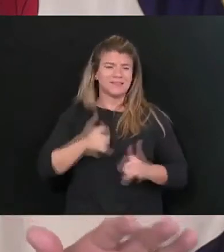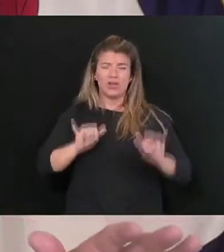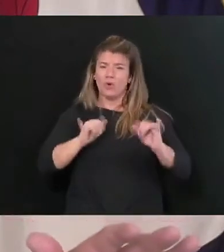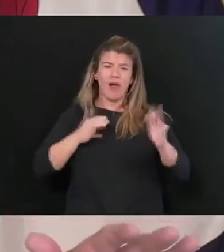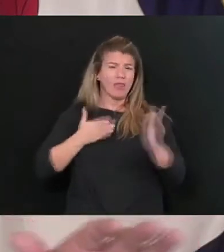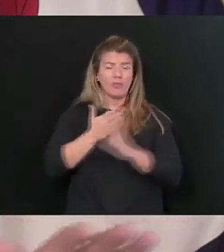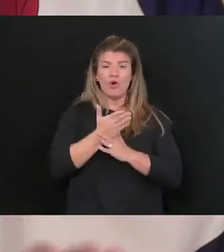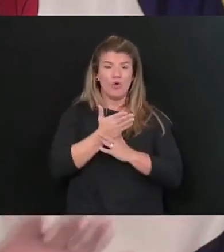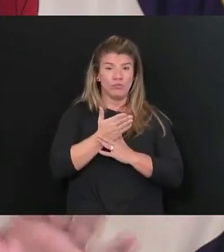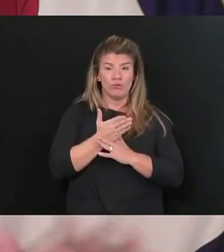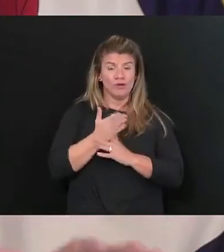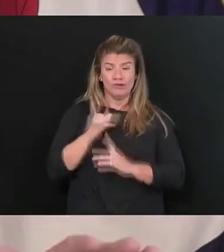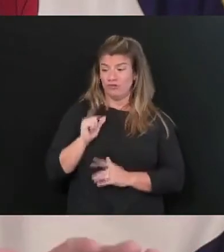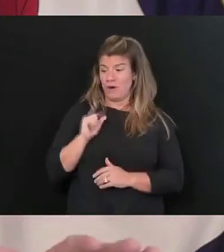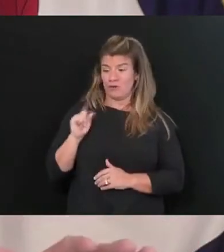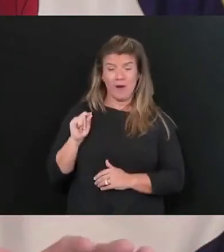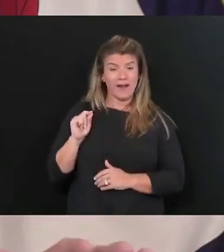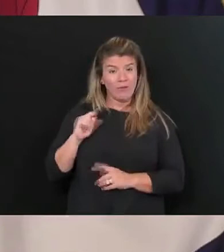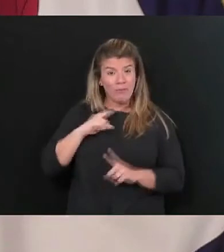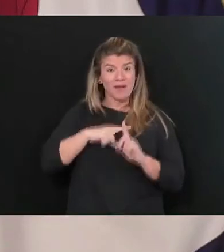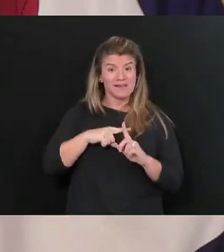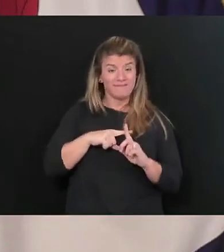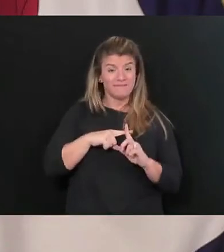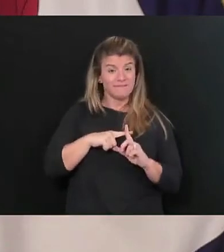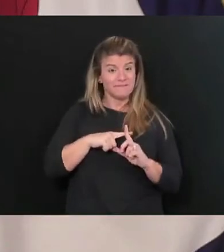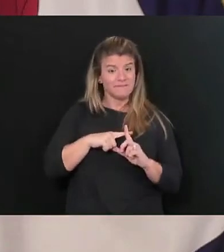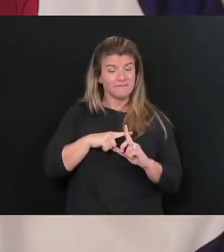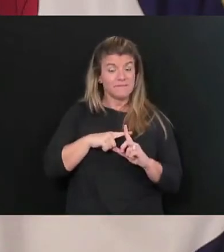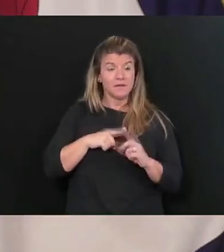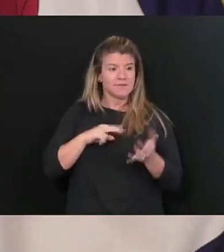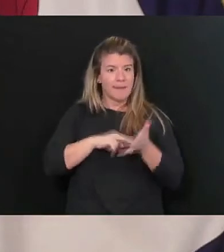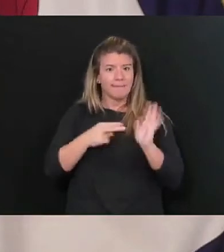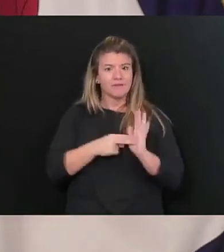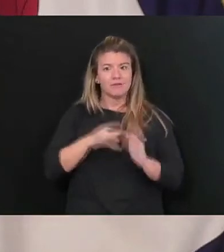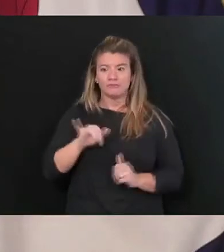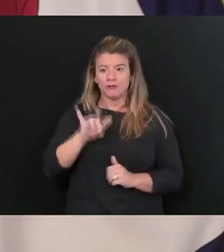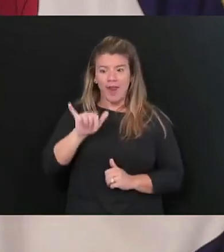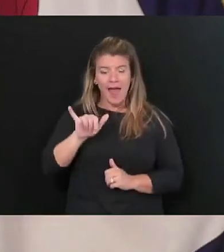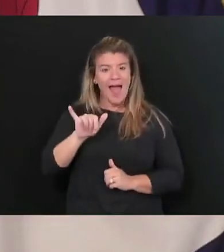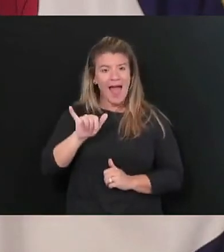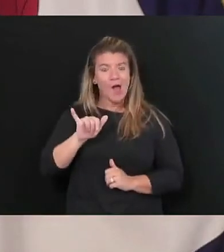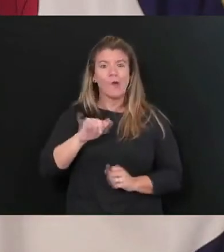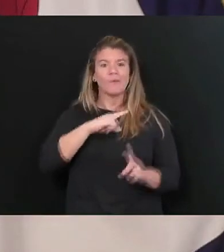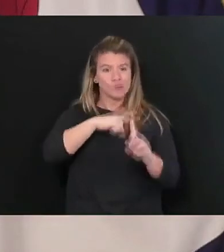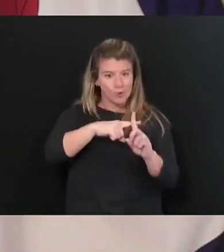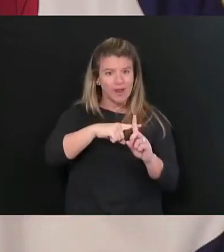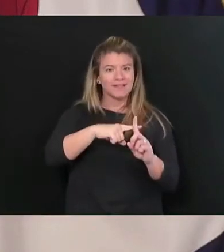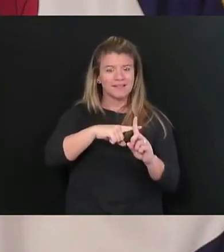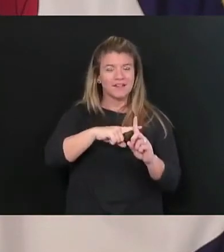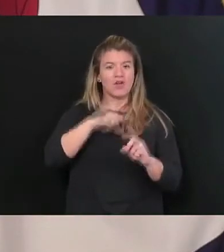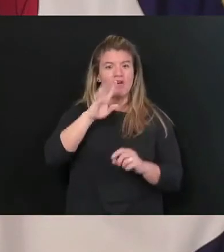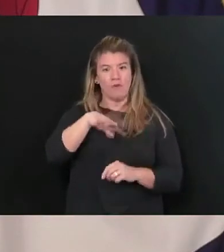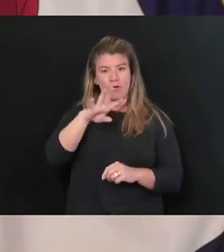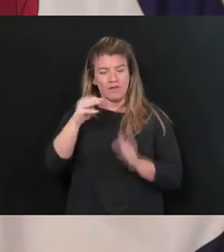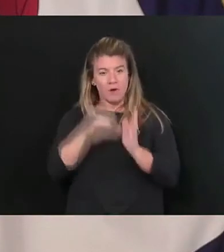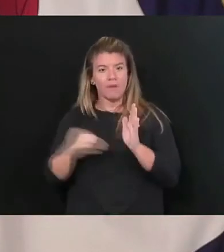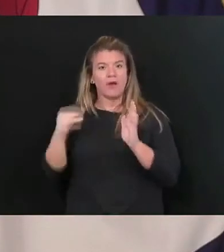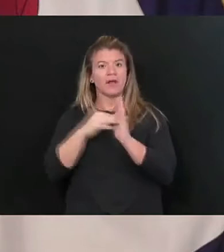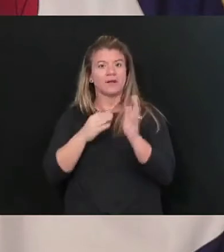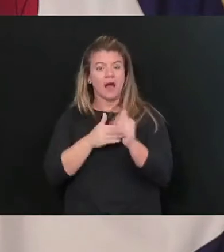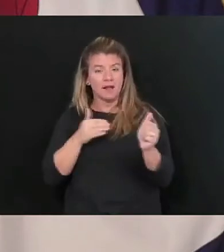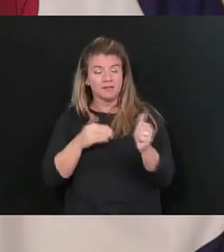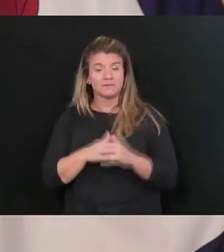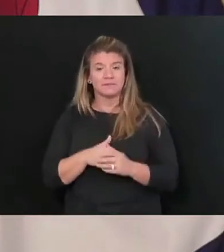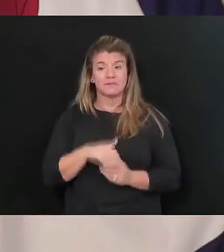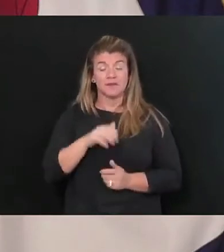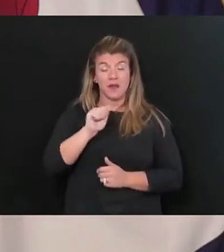through 2020 even with a surplus. So we start July with a $44 million additional surplus. August